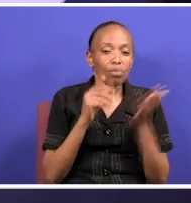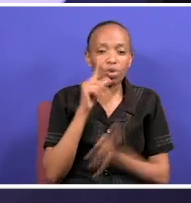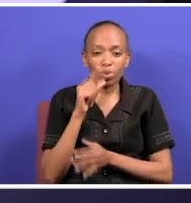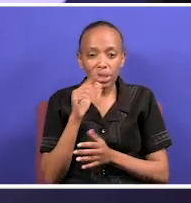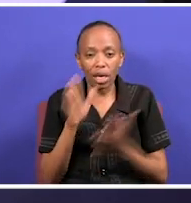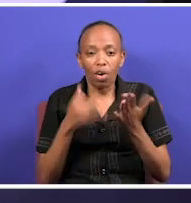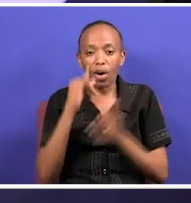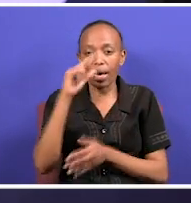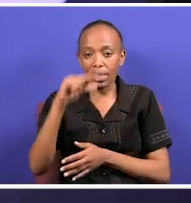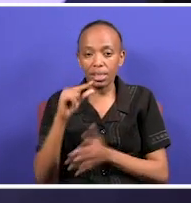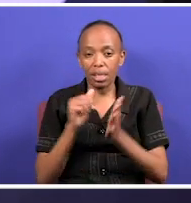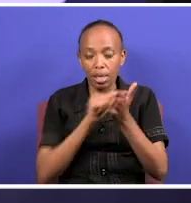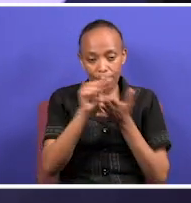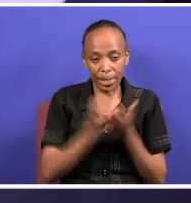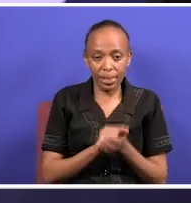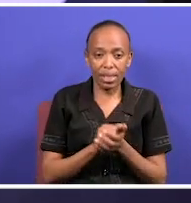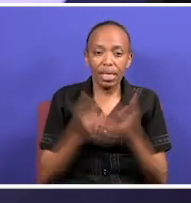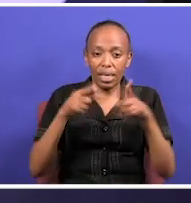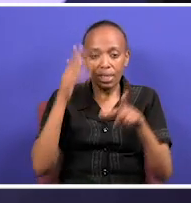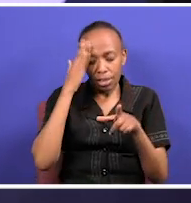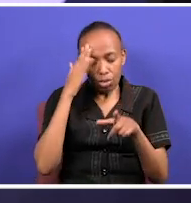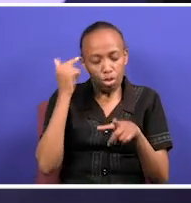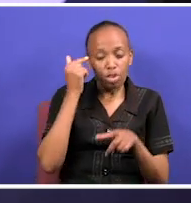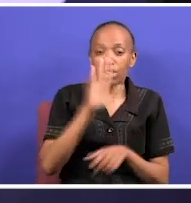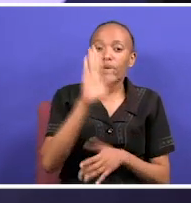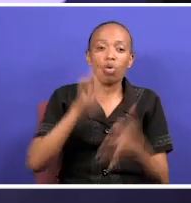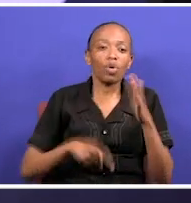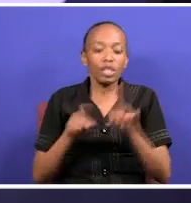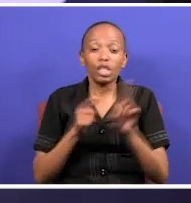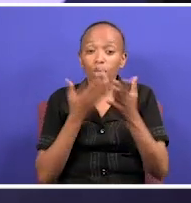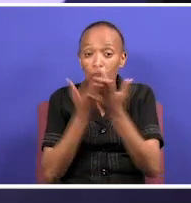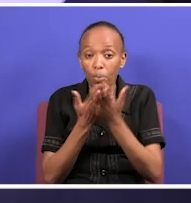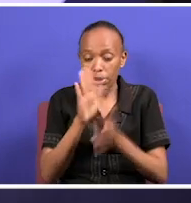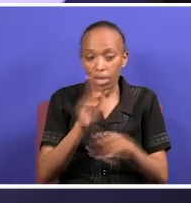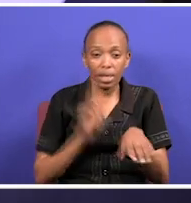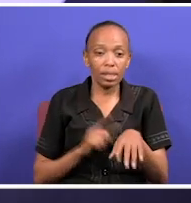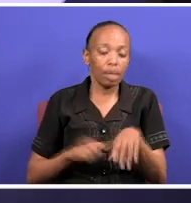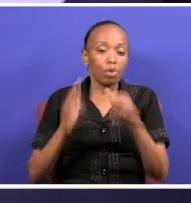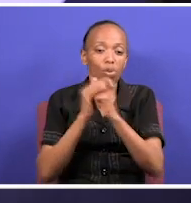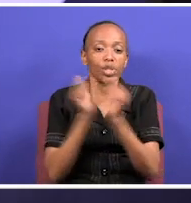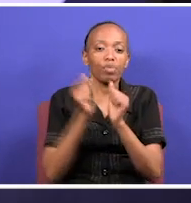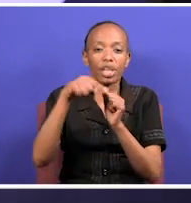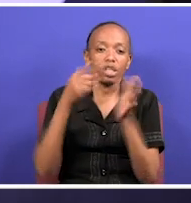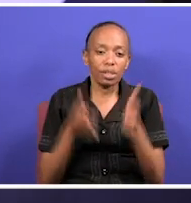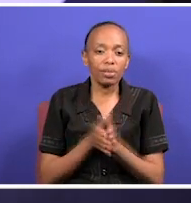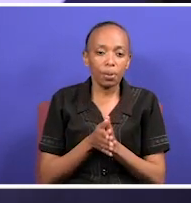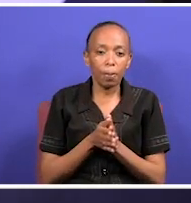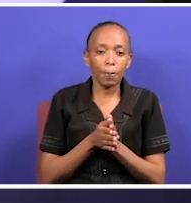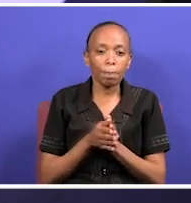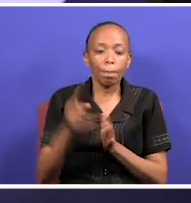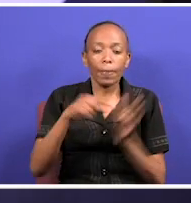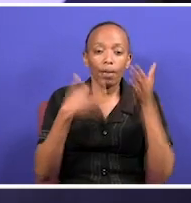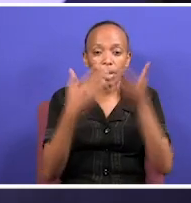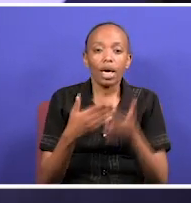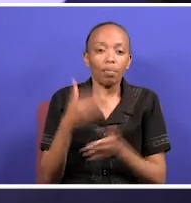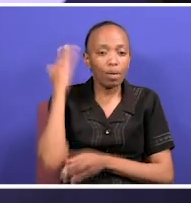or Instagram page? Let us know your thoughts and comments as you worship with us today. We will be welcoming